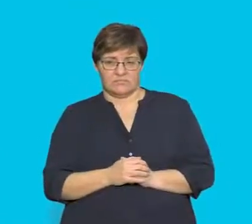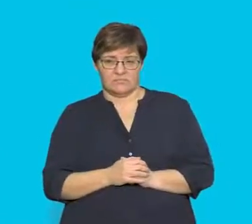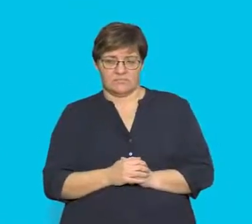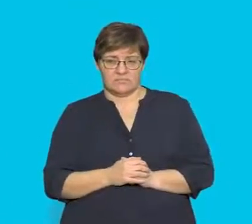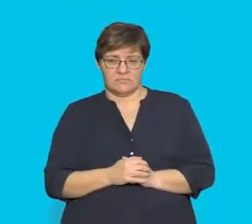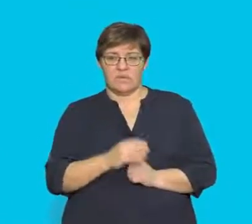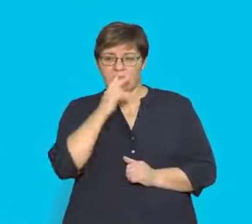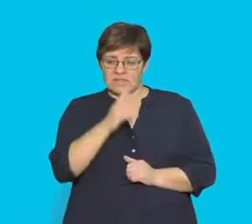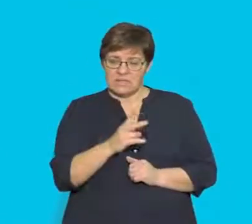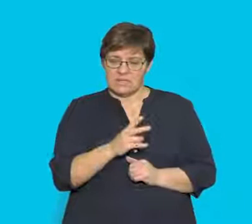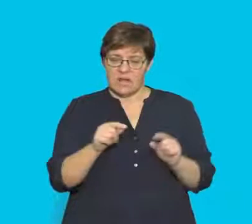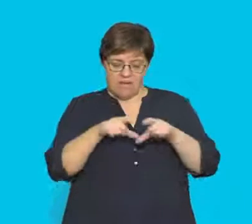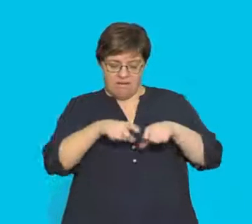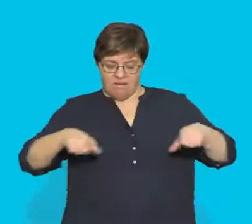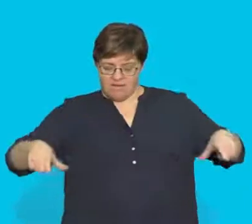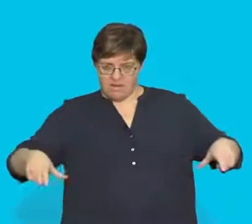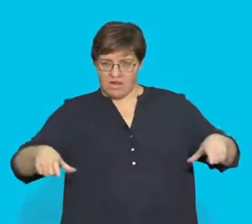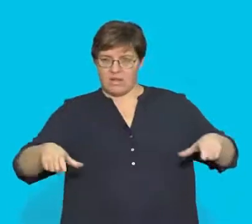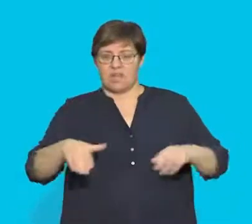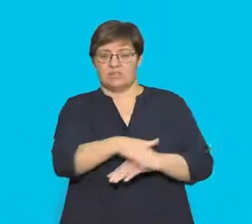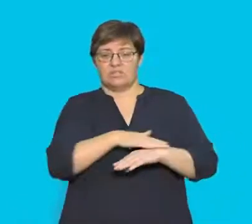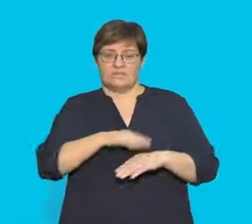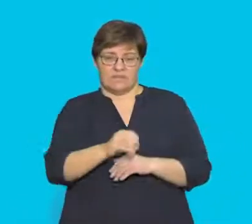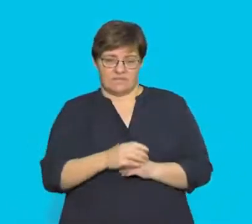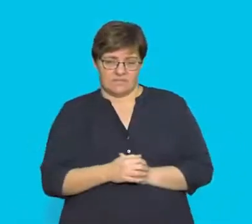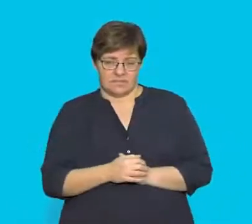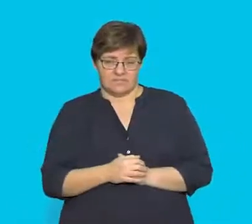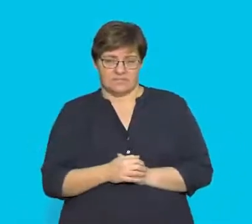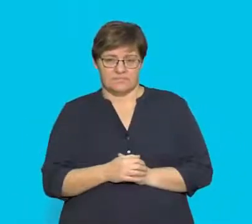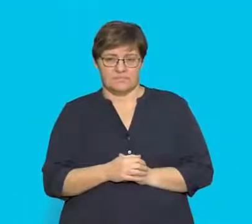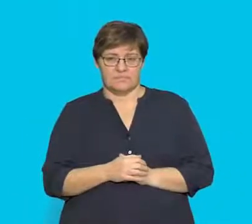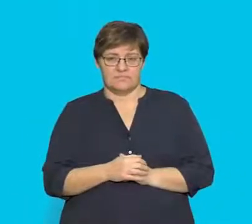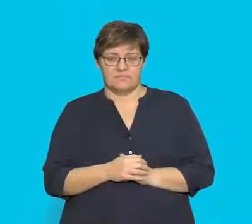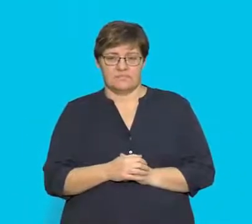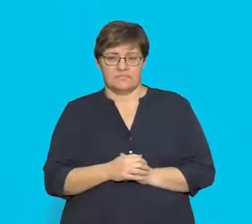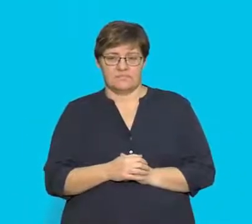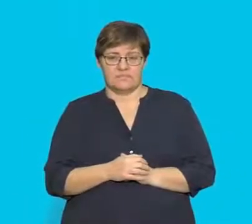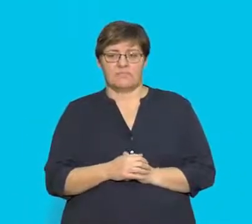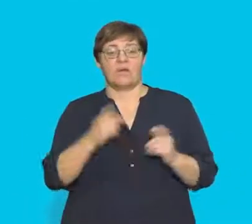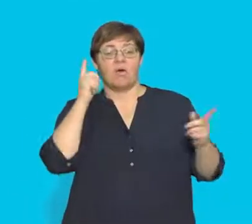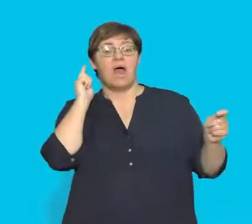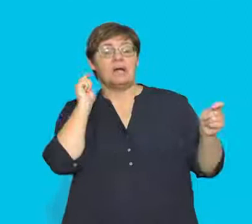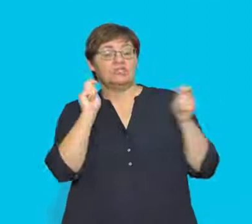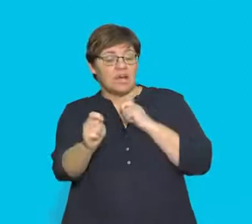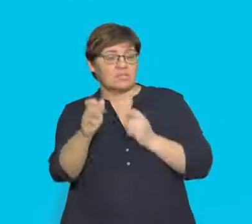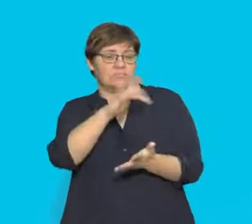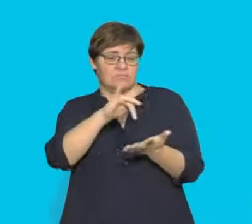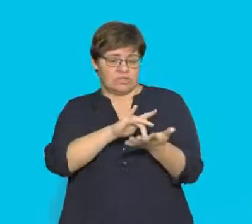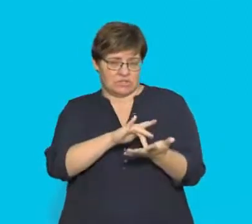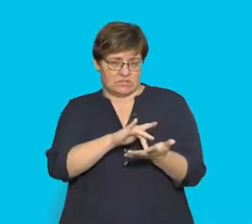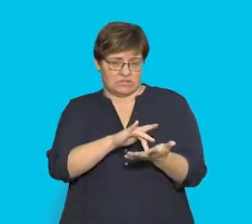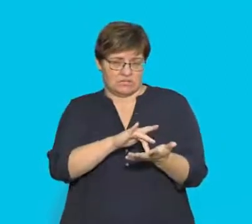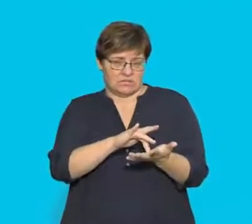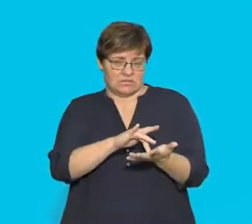separated by going through this cardboard surface. Now, I'm going to take that off. I'm going to say, let's adjust the